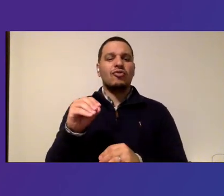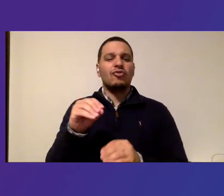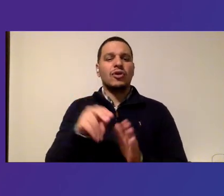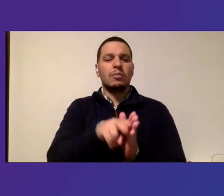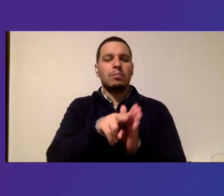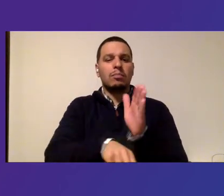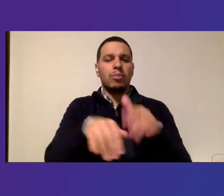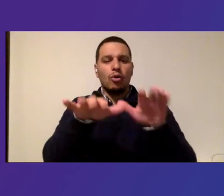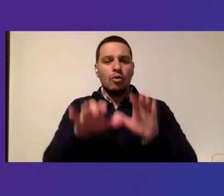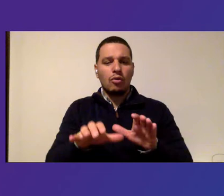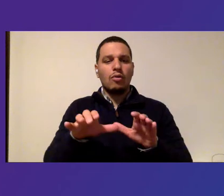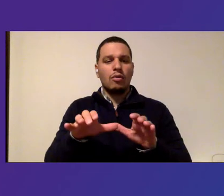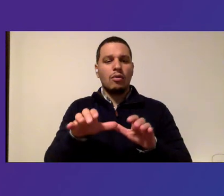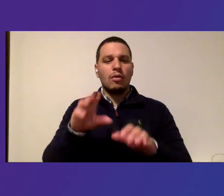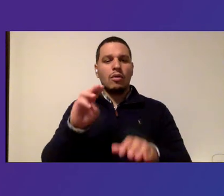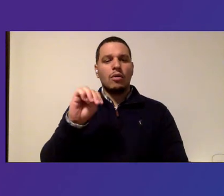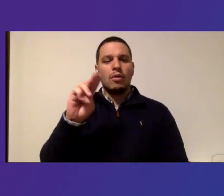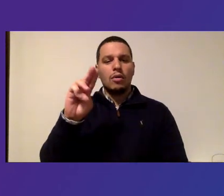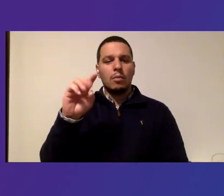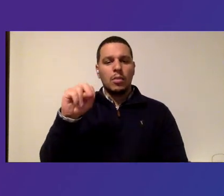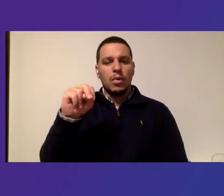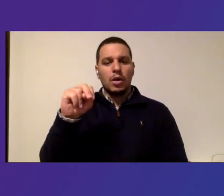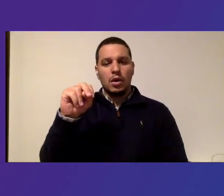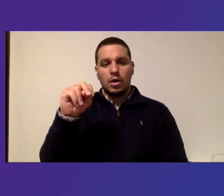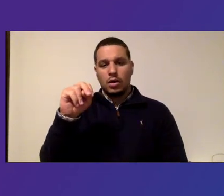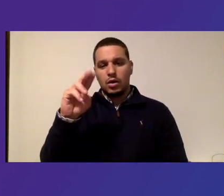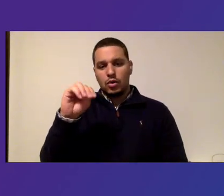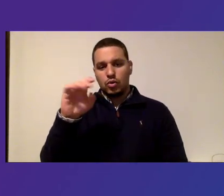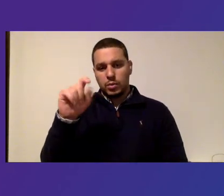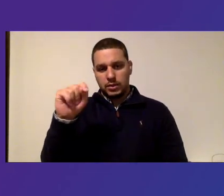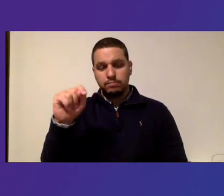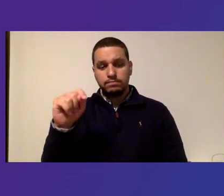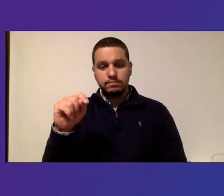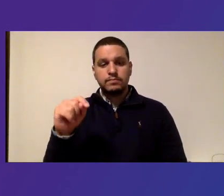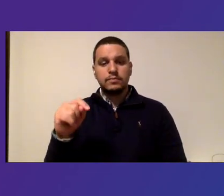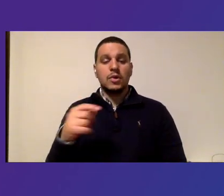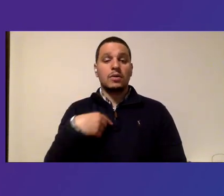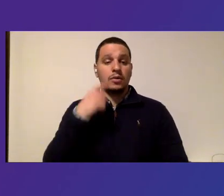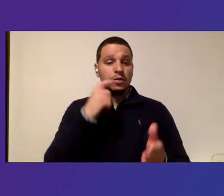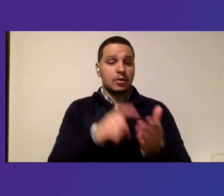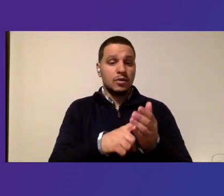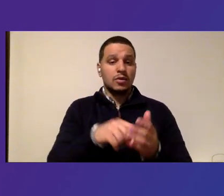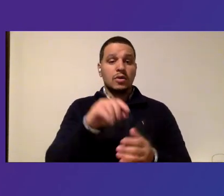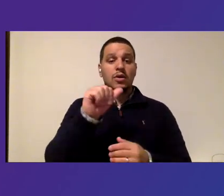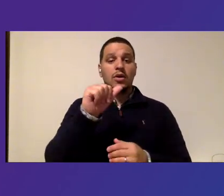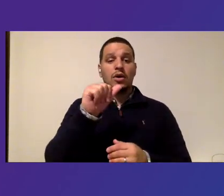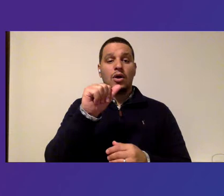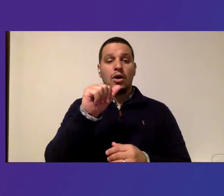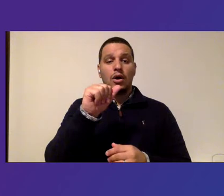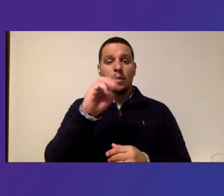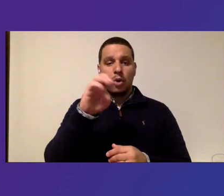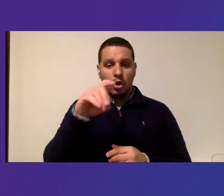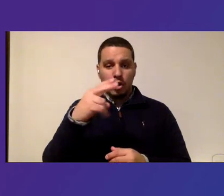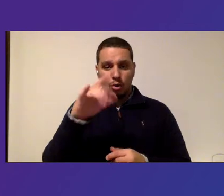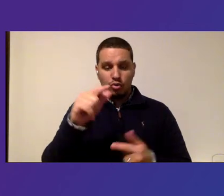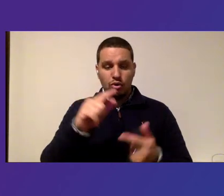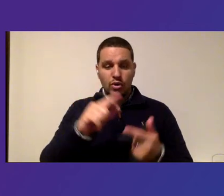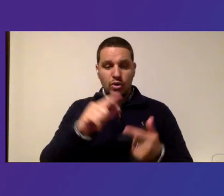Monument. We also acknowledge and mourn Ahmaud Arbery, George Floyd, Breonna Taylor, Tony